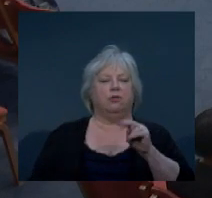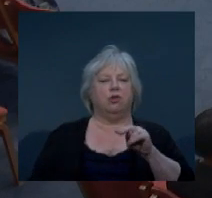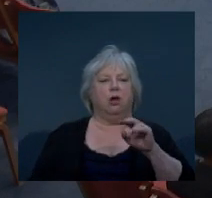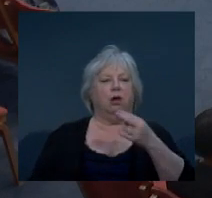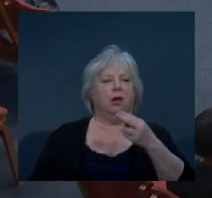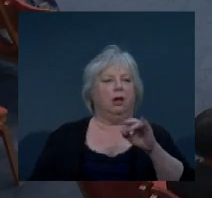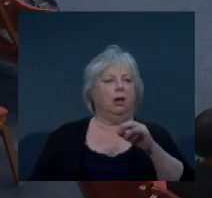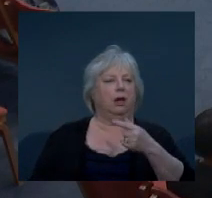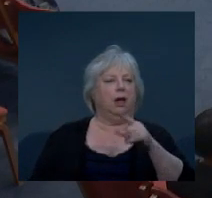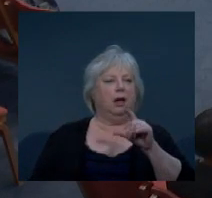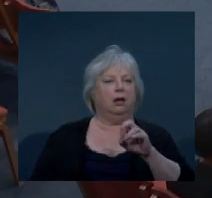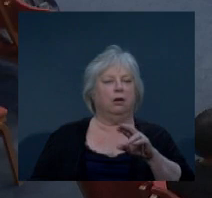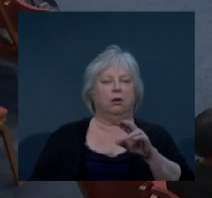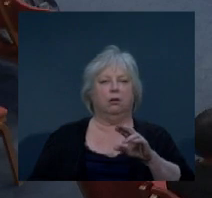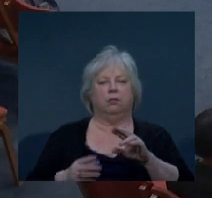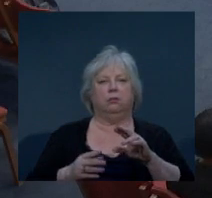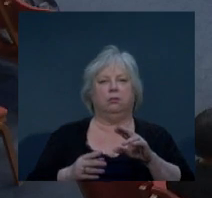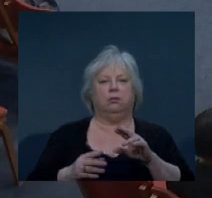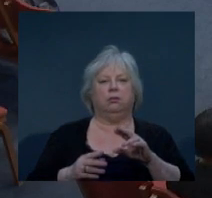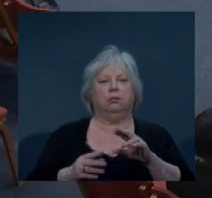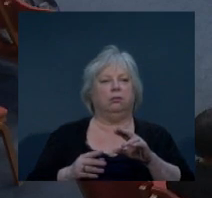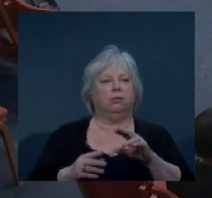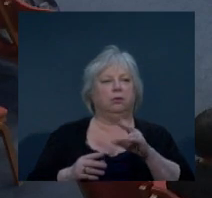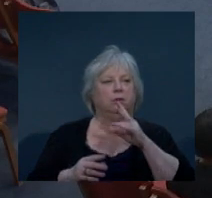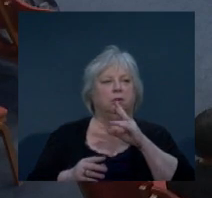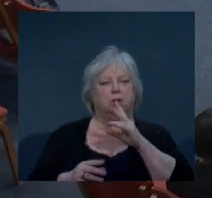Hegler for item number 19.